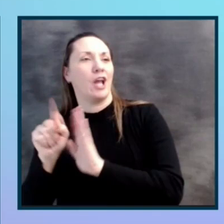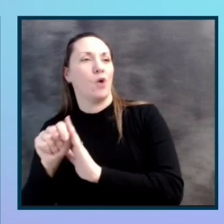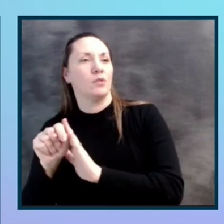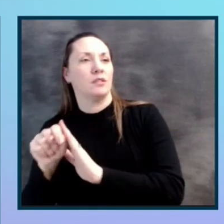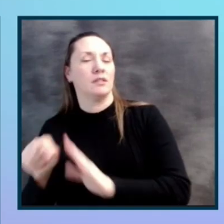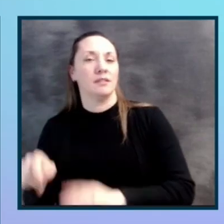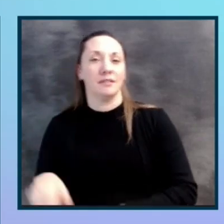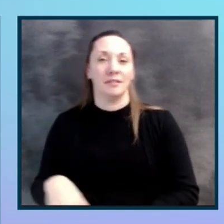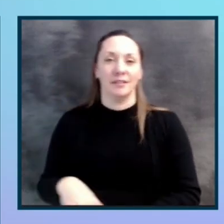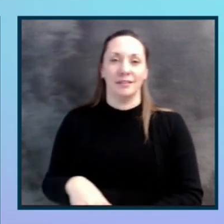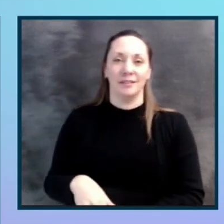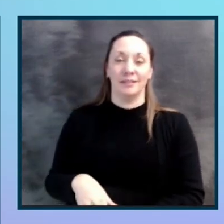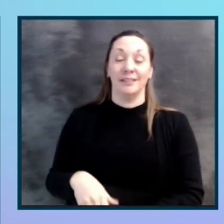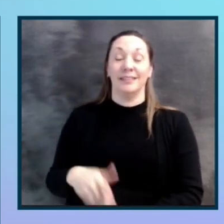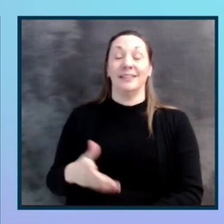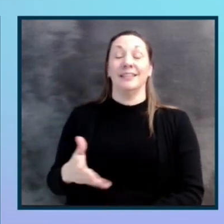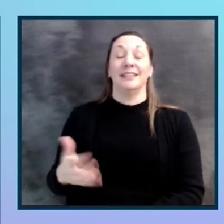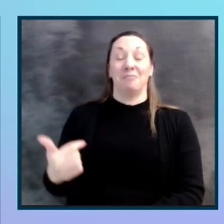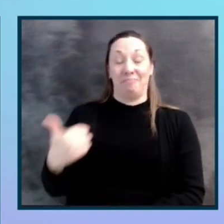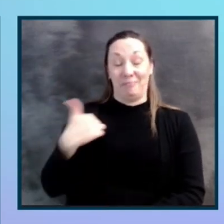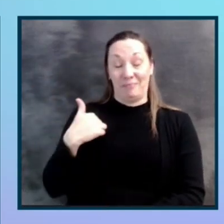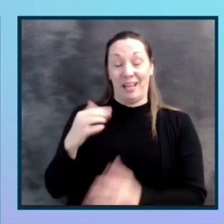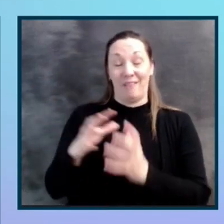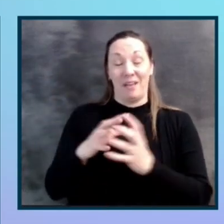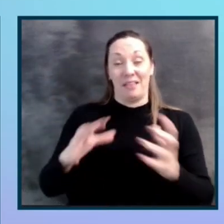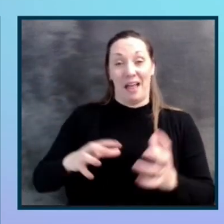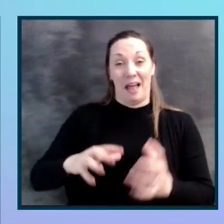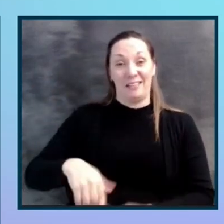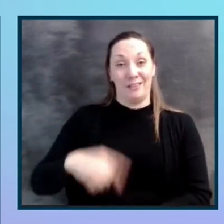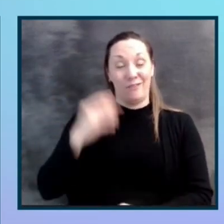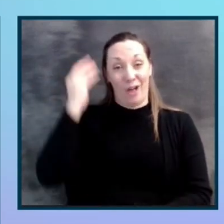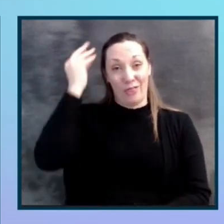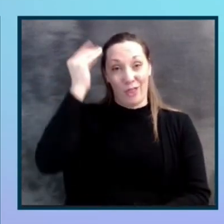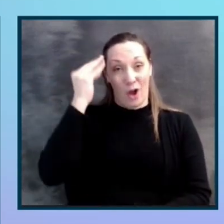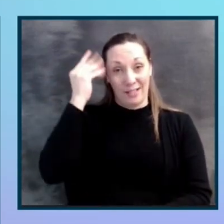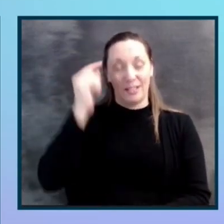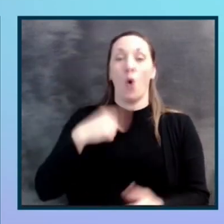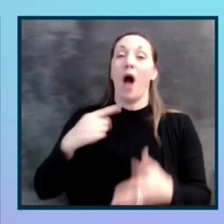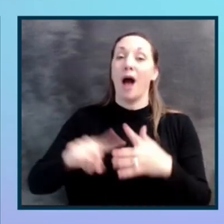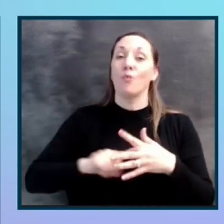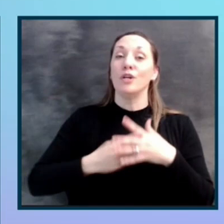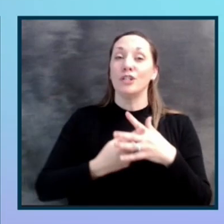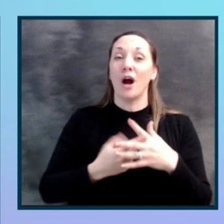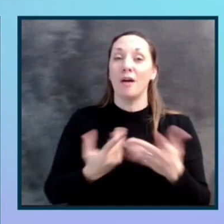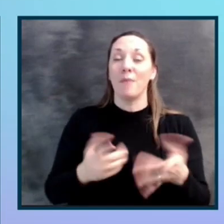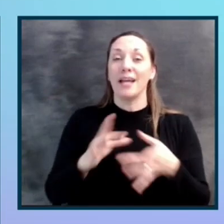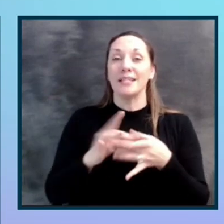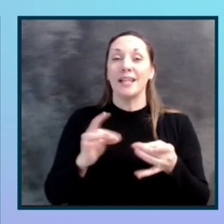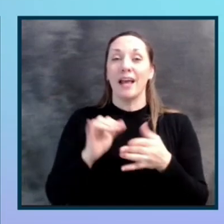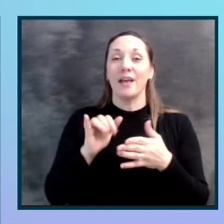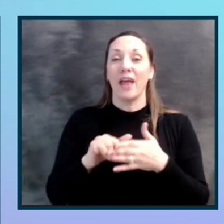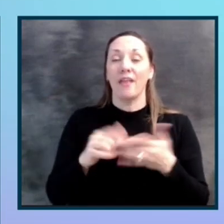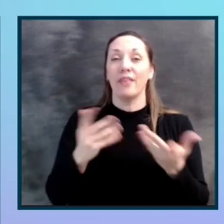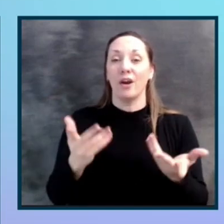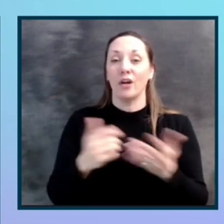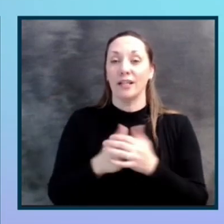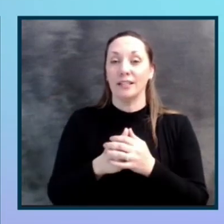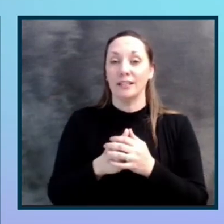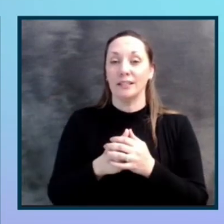I have a lot of thoughts on this one. So I'll start by saying that there is